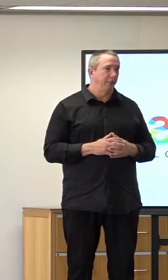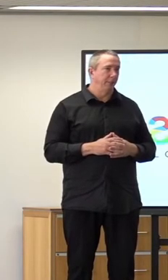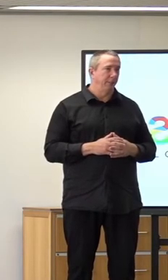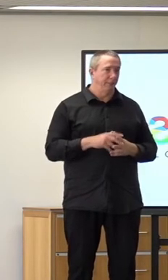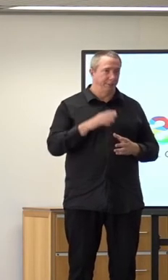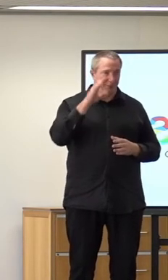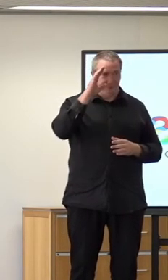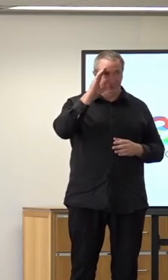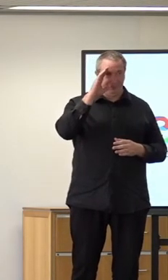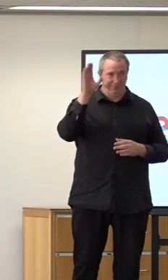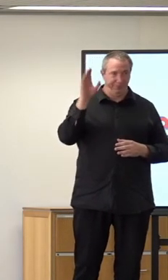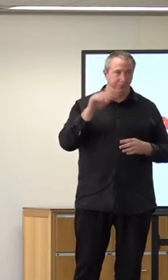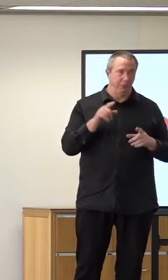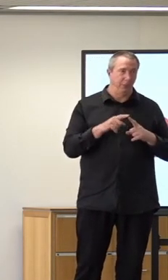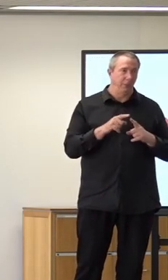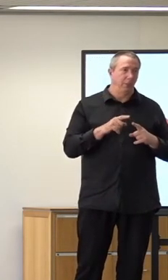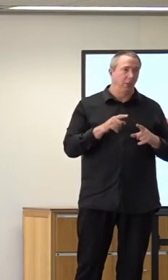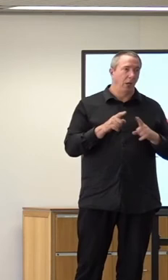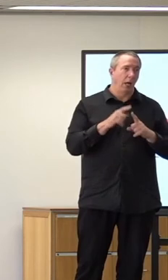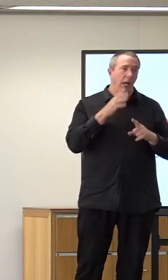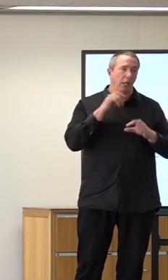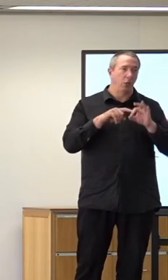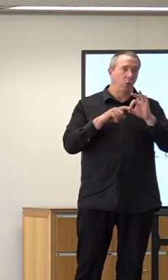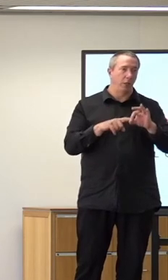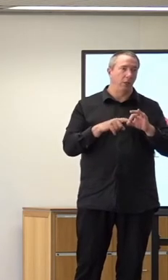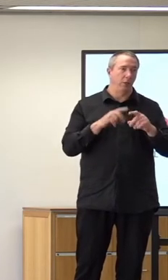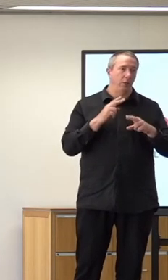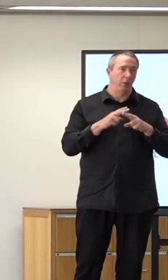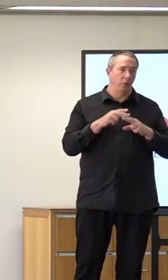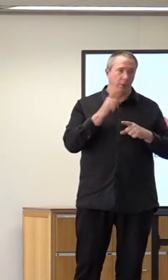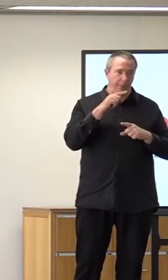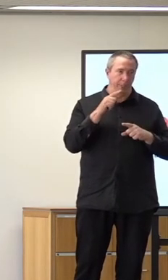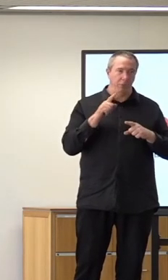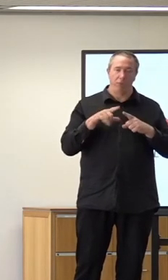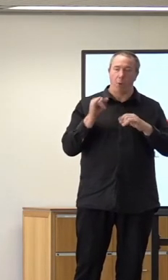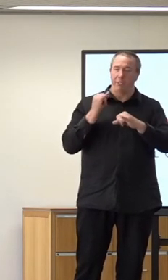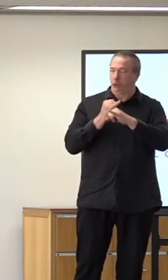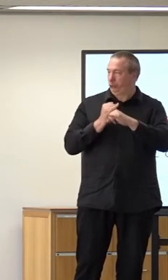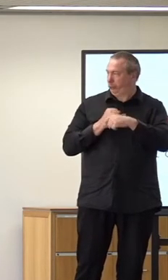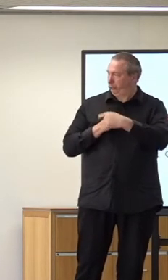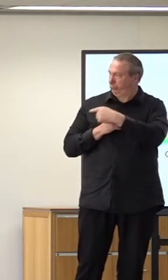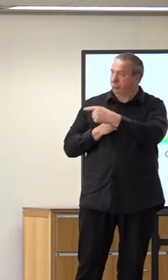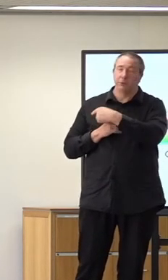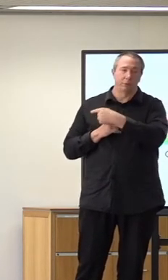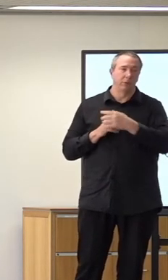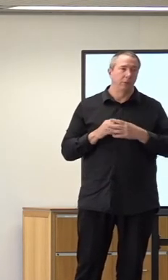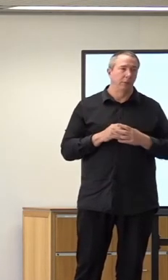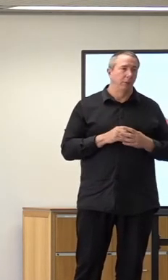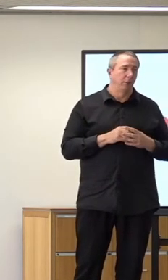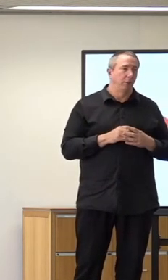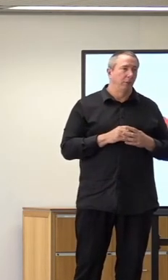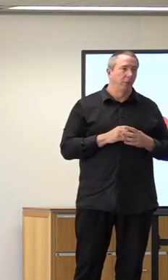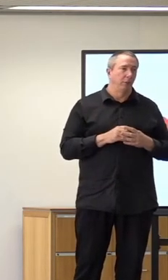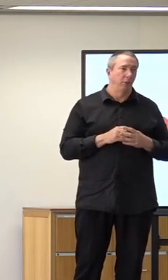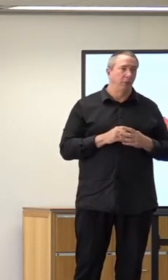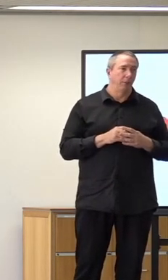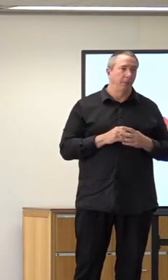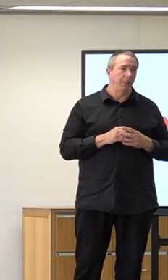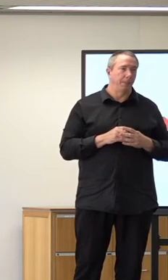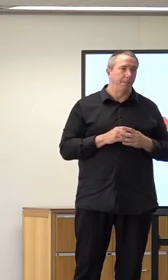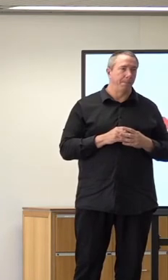Yeah, hi. I want to ask this question to the people from the institutions. So what is actually put in